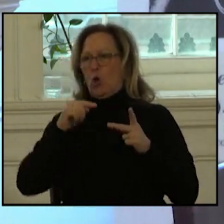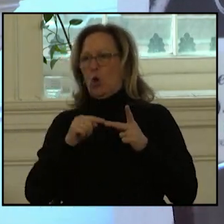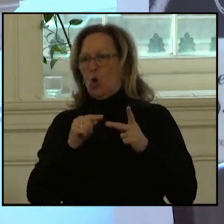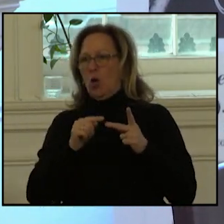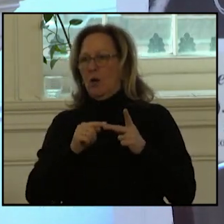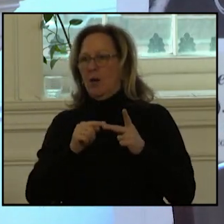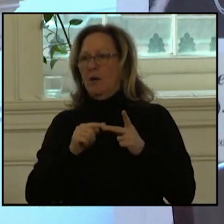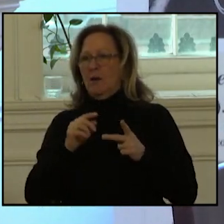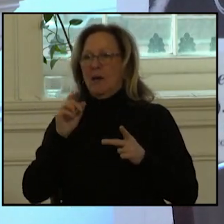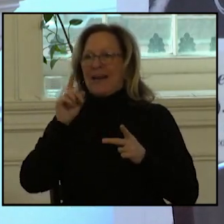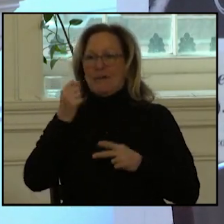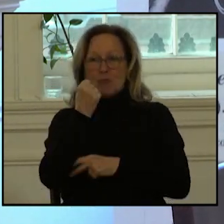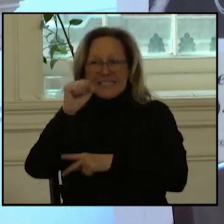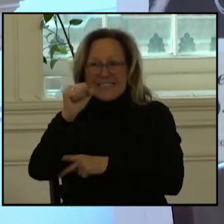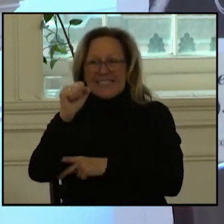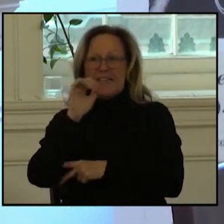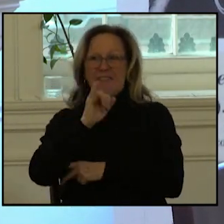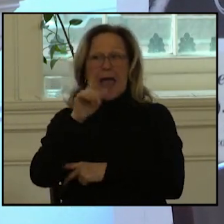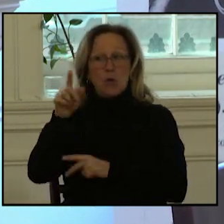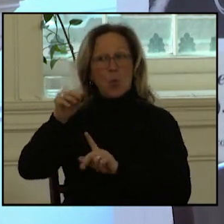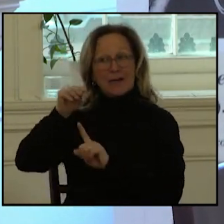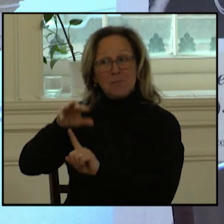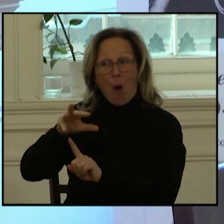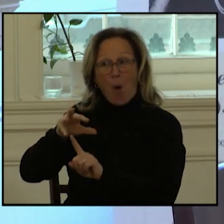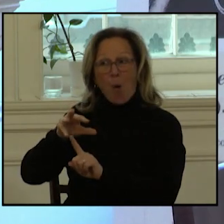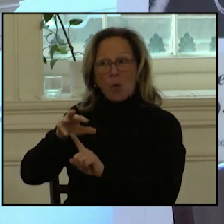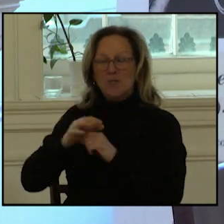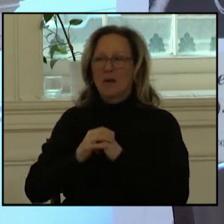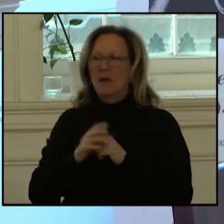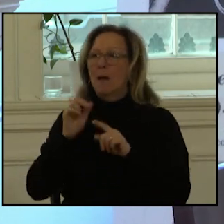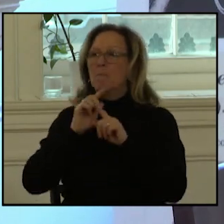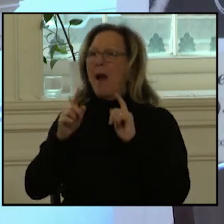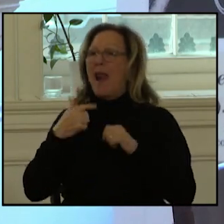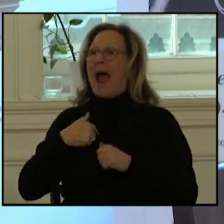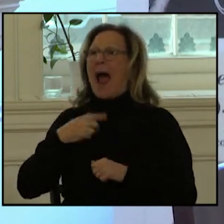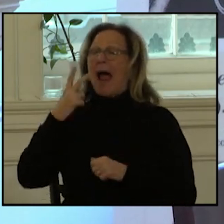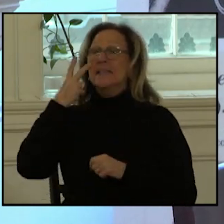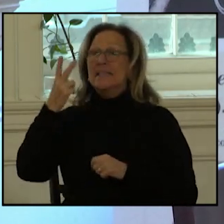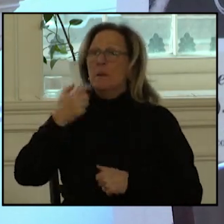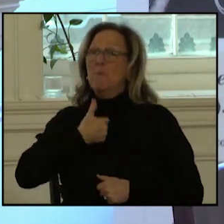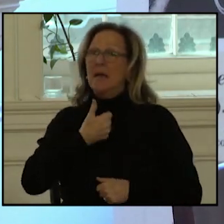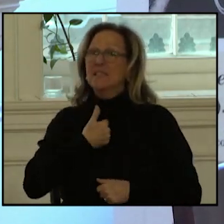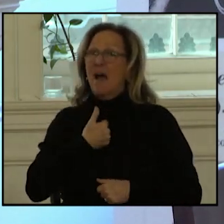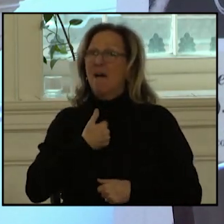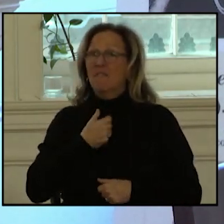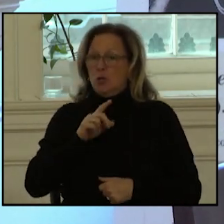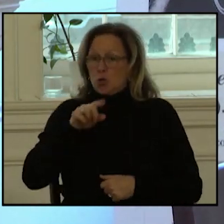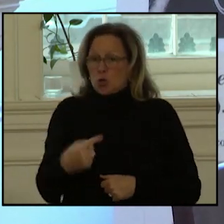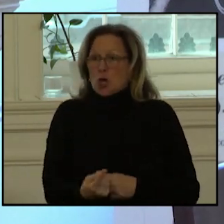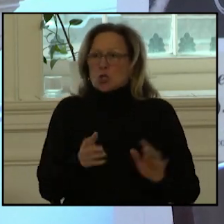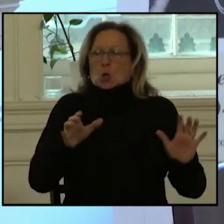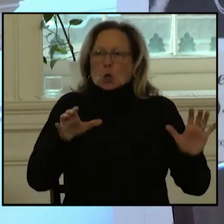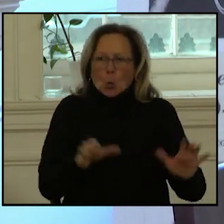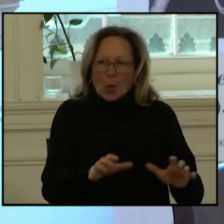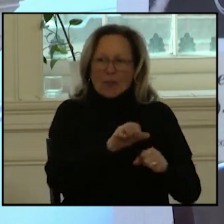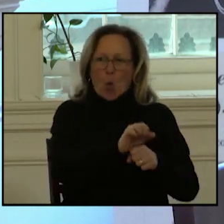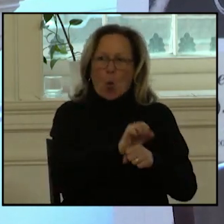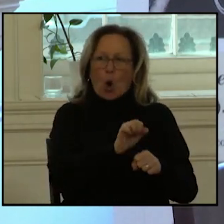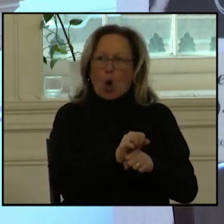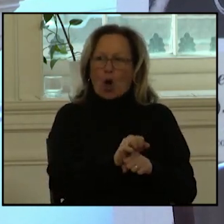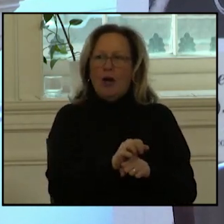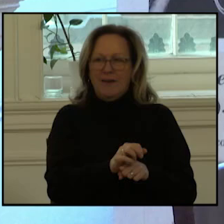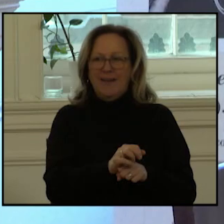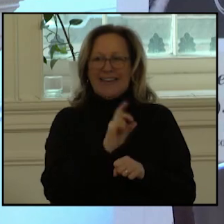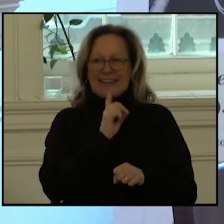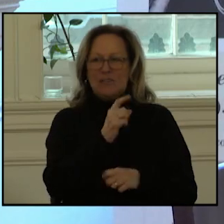that you're exposing it. But I see it as an act of resistance just doing it, because I think we innately don't have